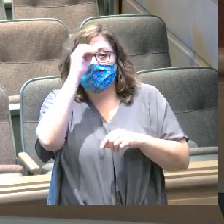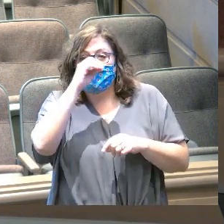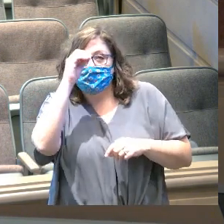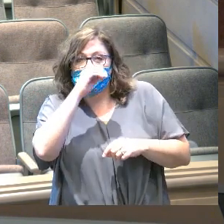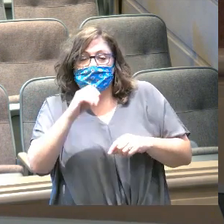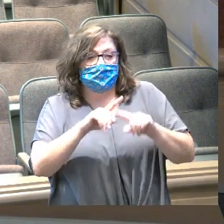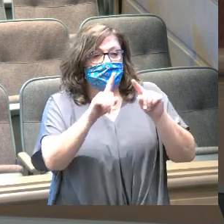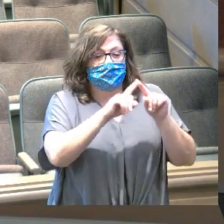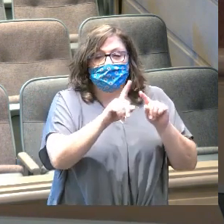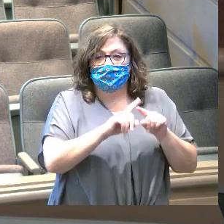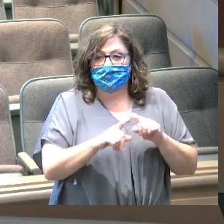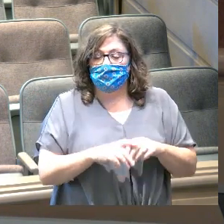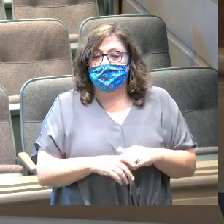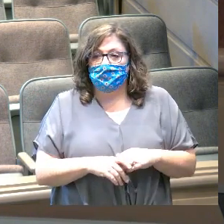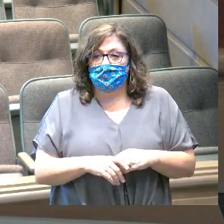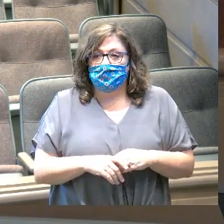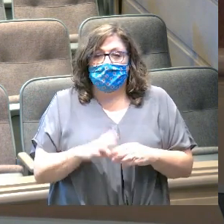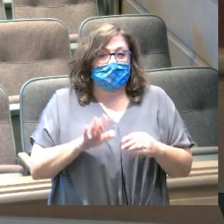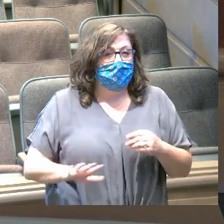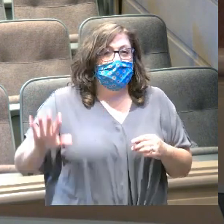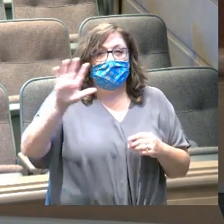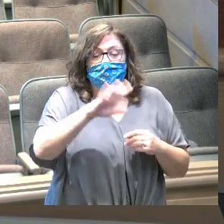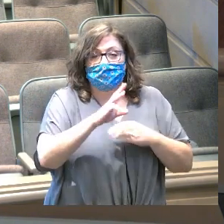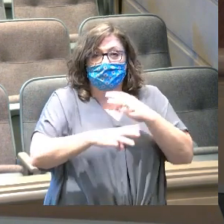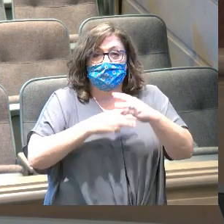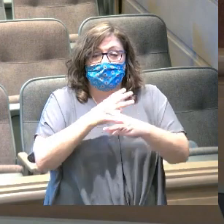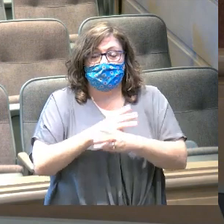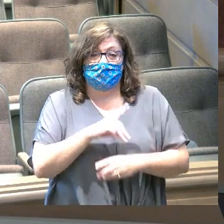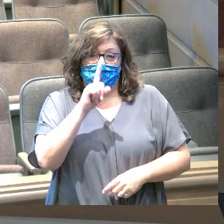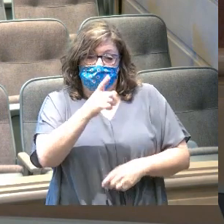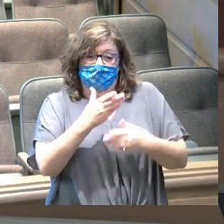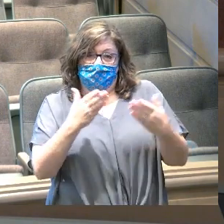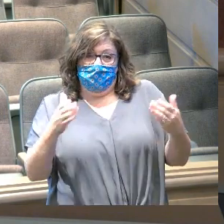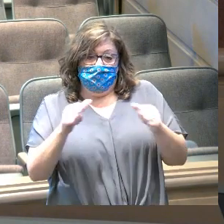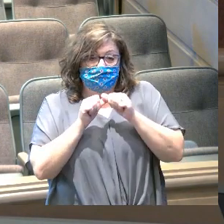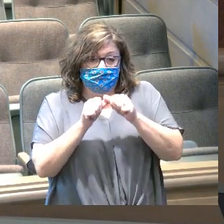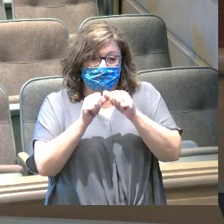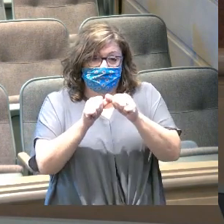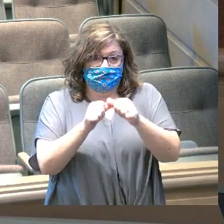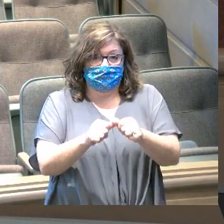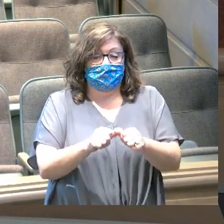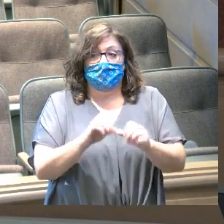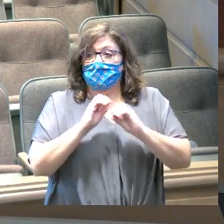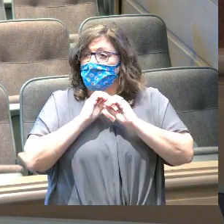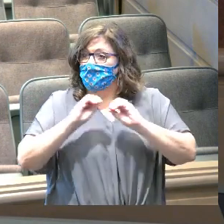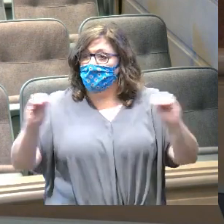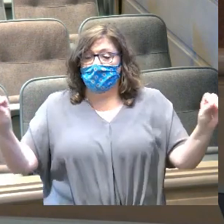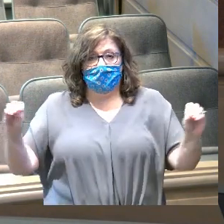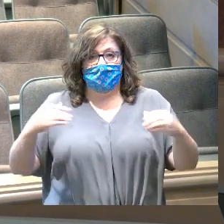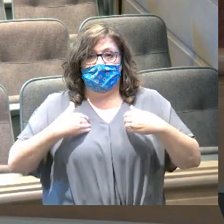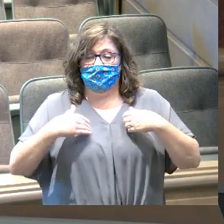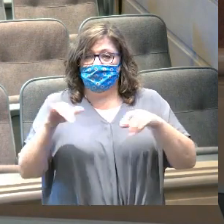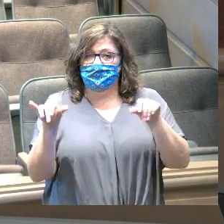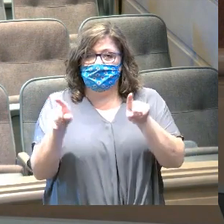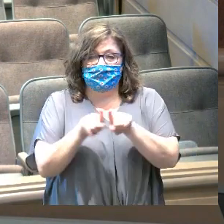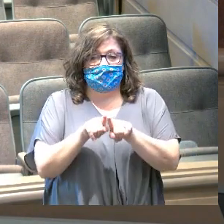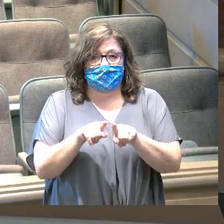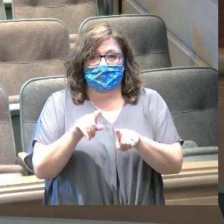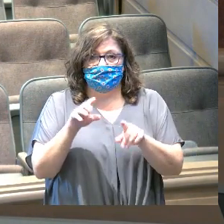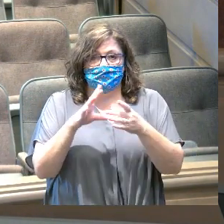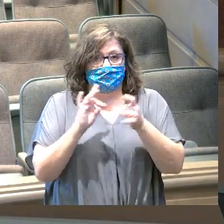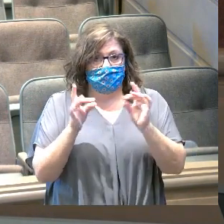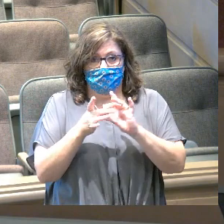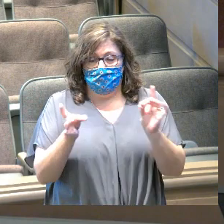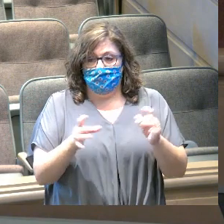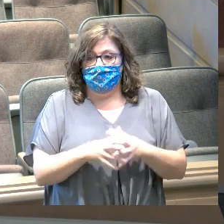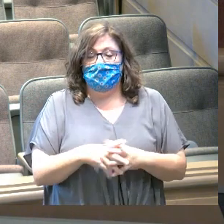officials all over the world, and the one thing is consistent is that no one is consistent. The reality is this, we know